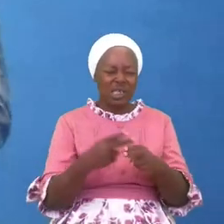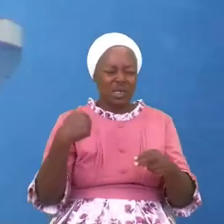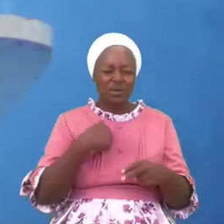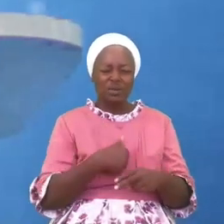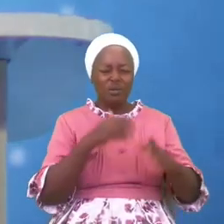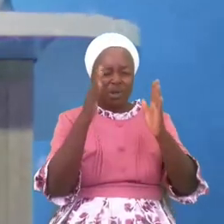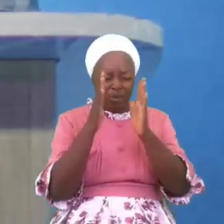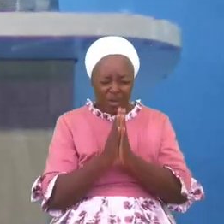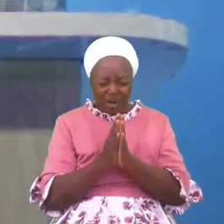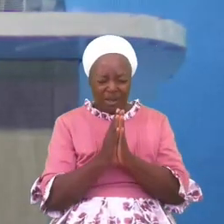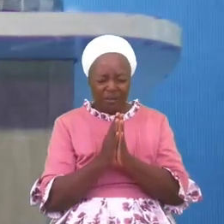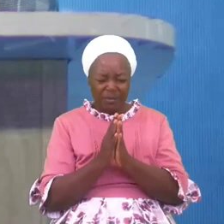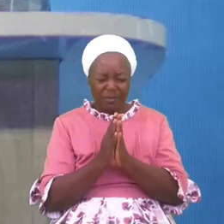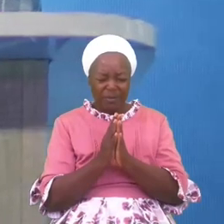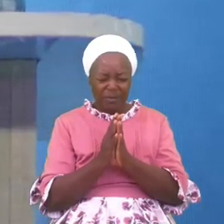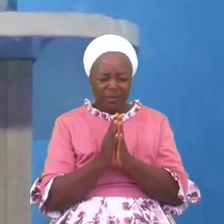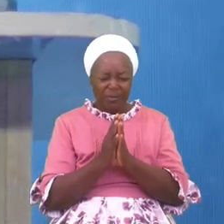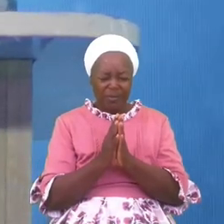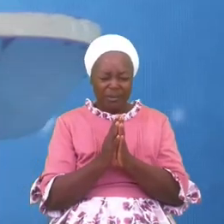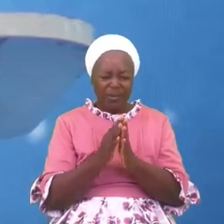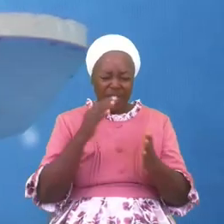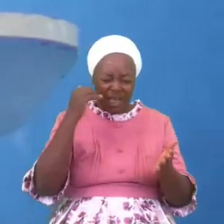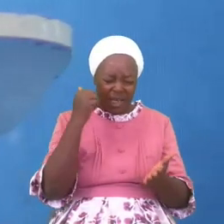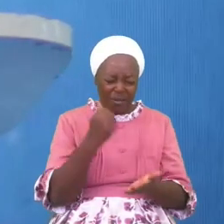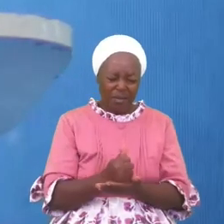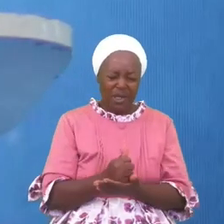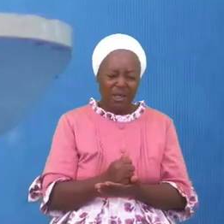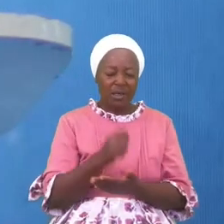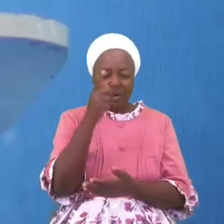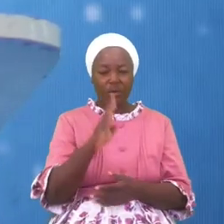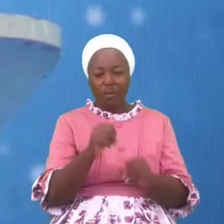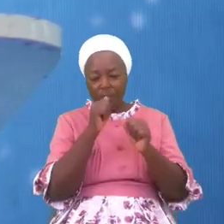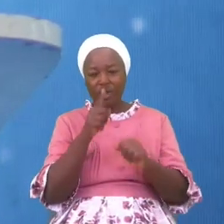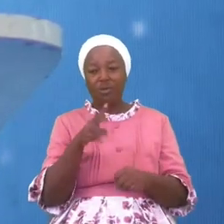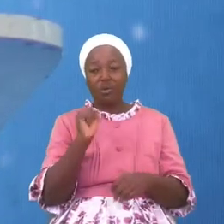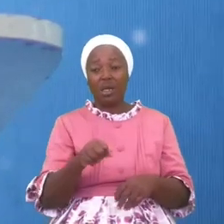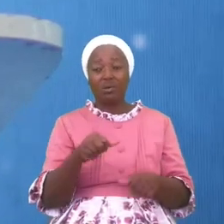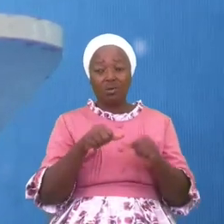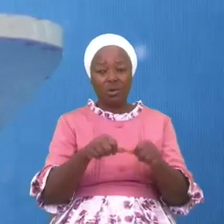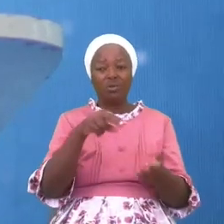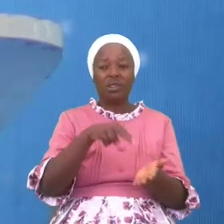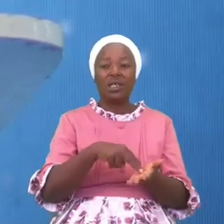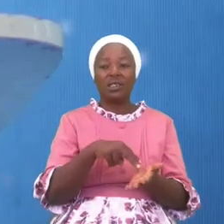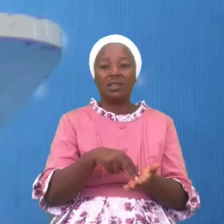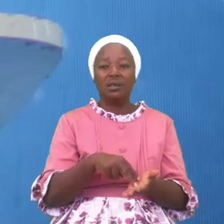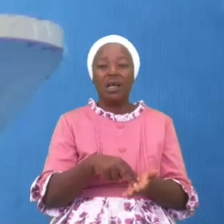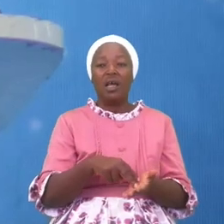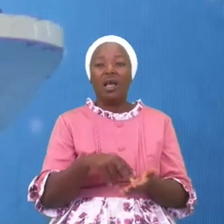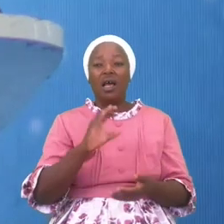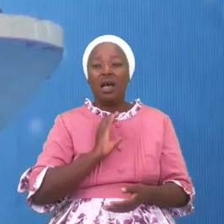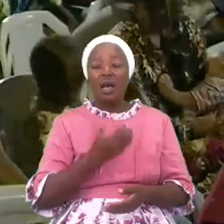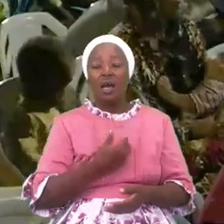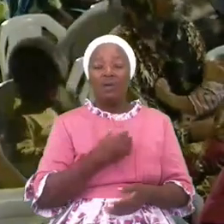Amen. God bless you. You can keep on standing. Counselors are there. The members of the choir and